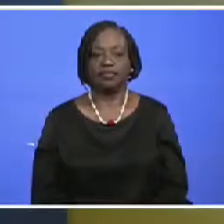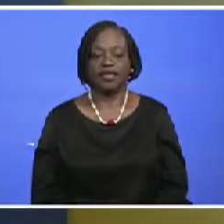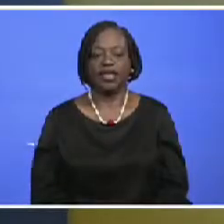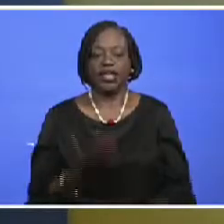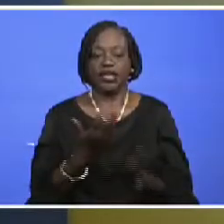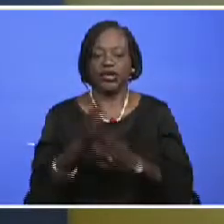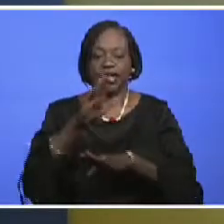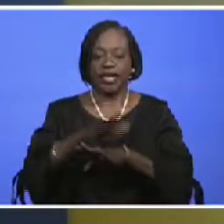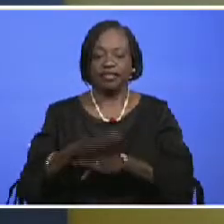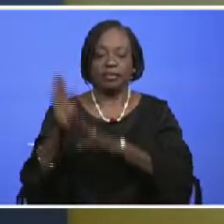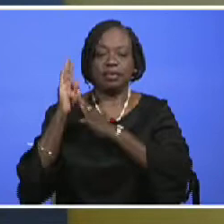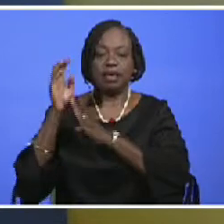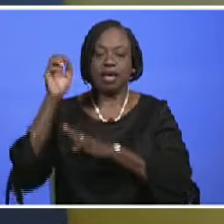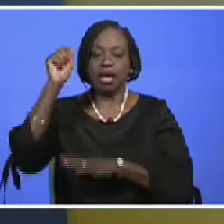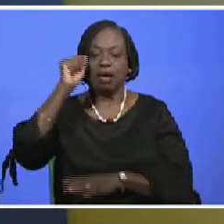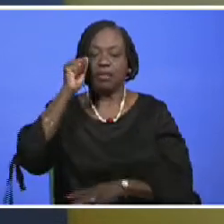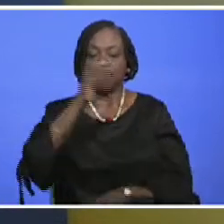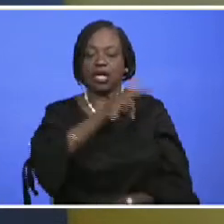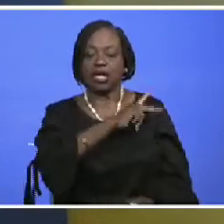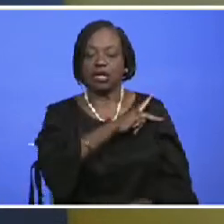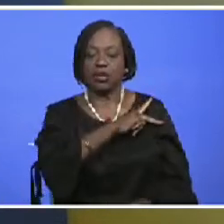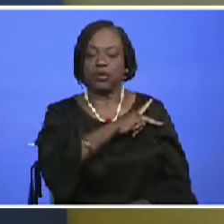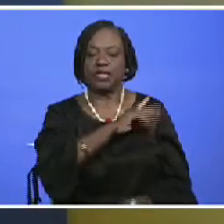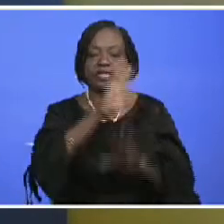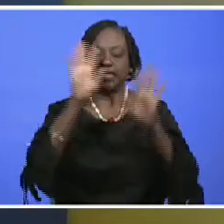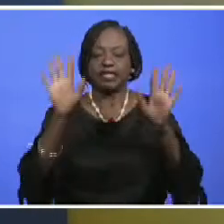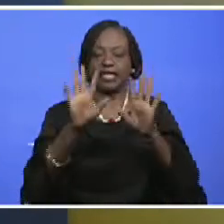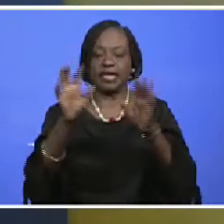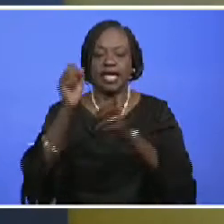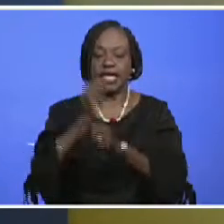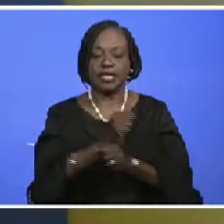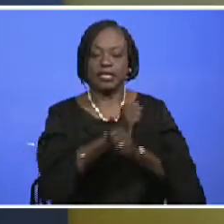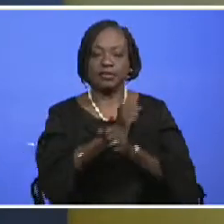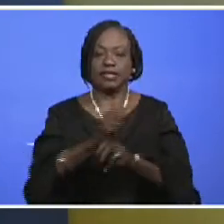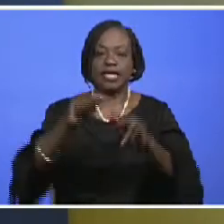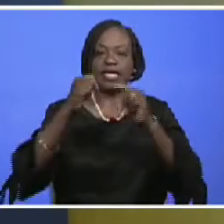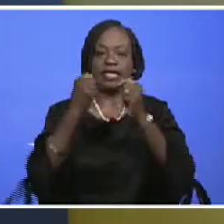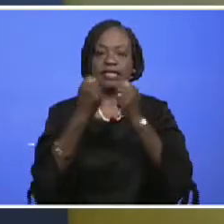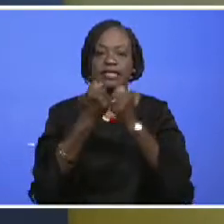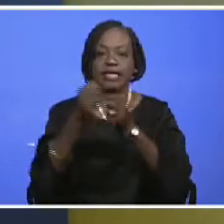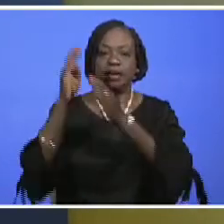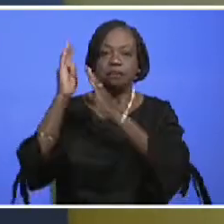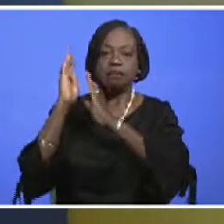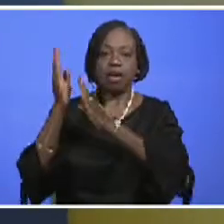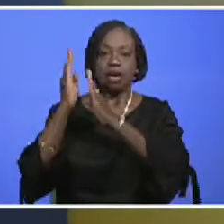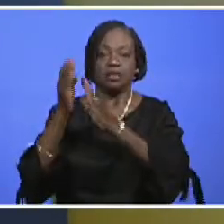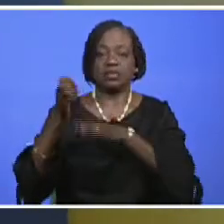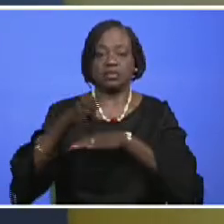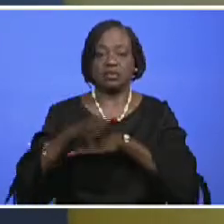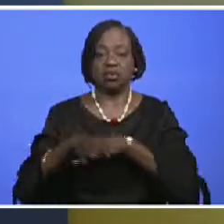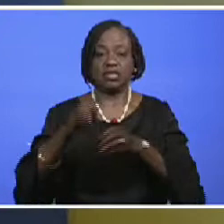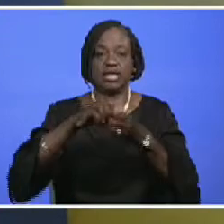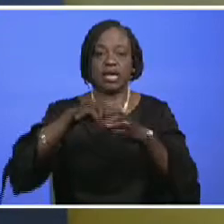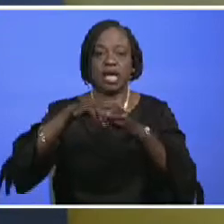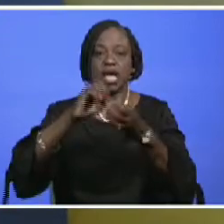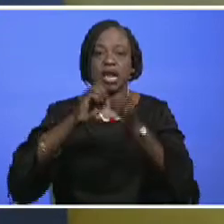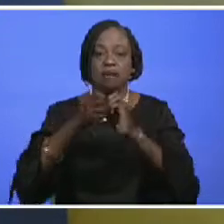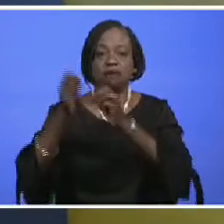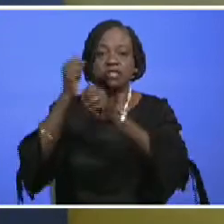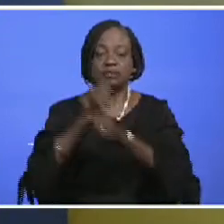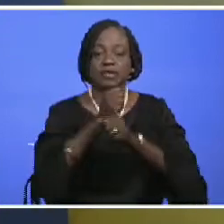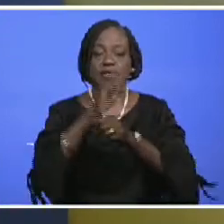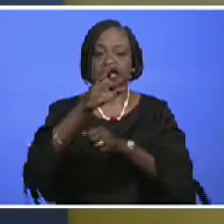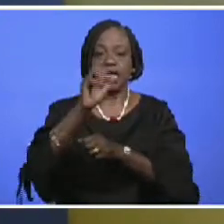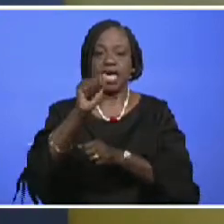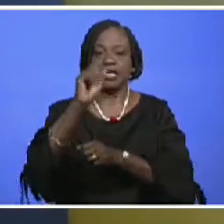Good evening, Bahamas. I'm Amajal Knowles with your Sunday sports. Team Bahamas coming up on the losing end in a number of sports at the CAC Games in